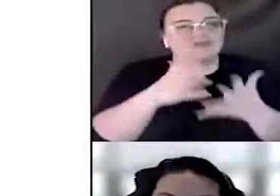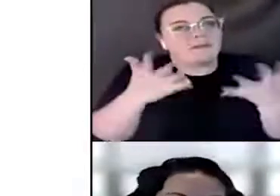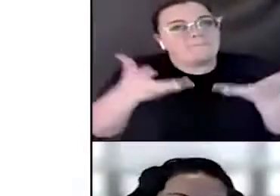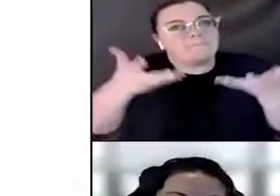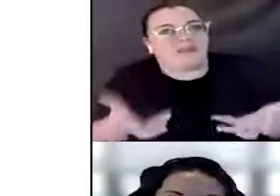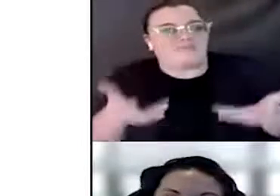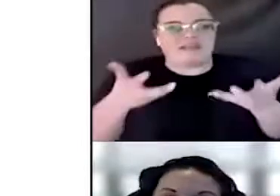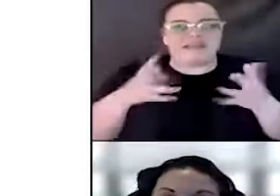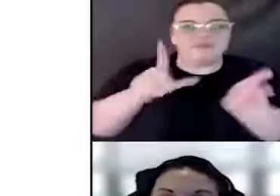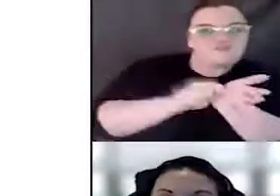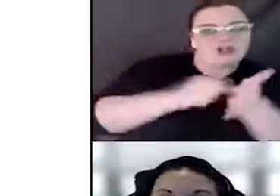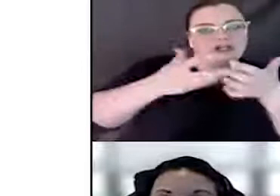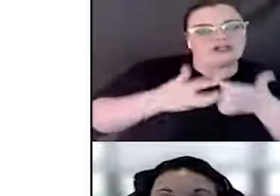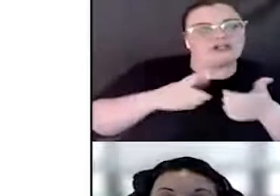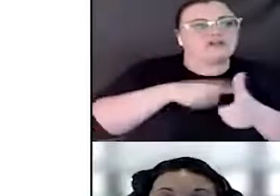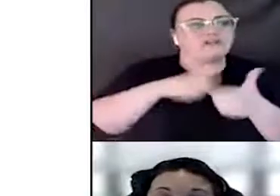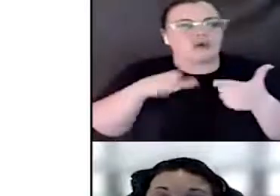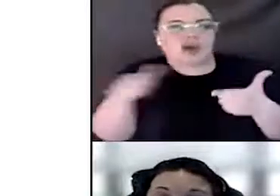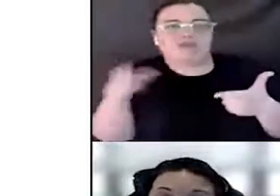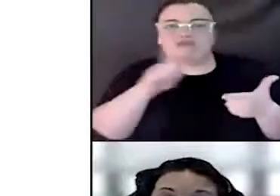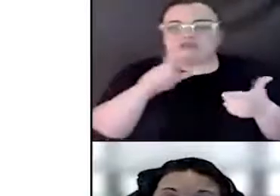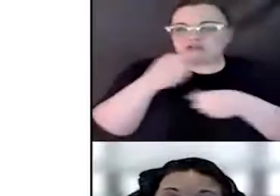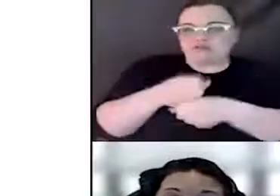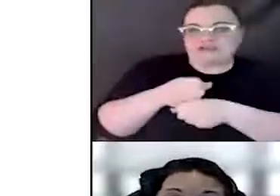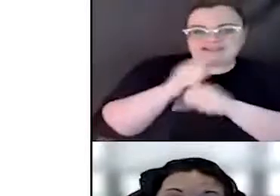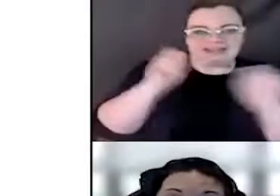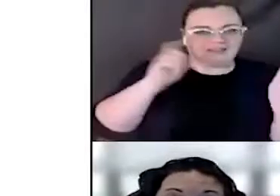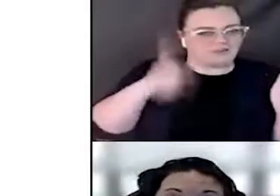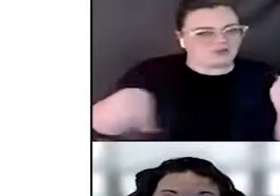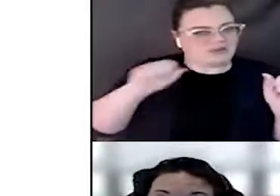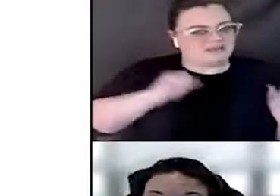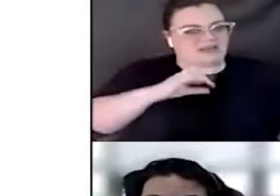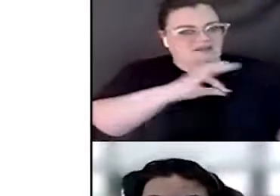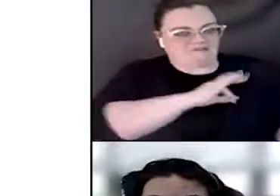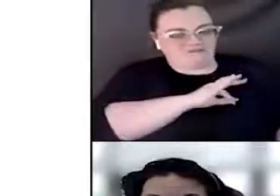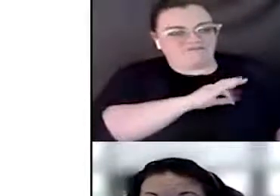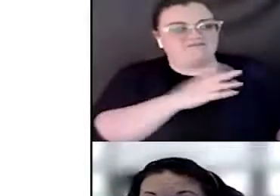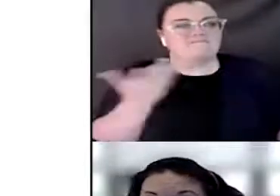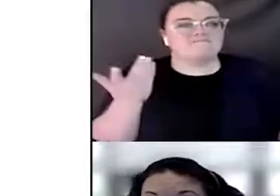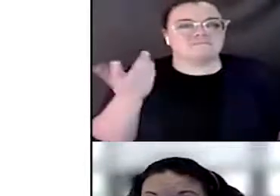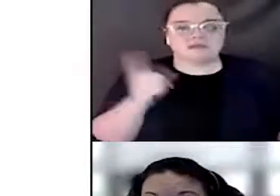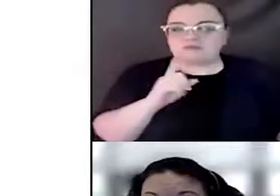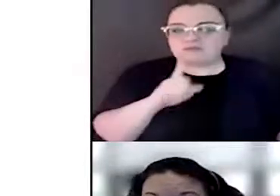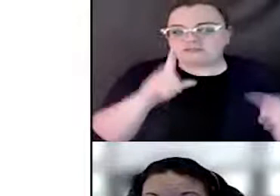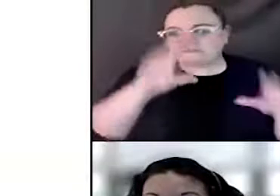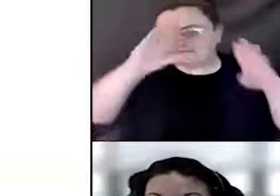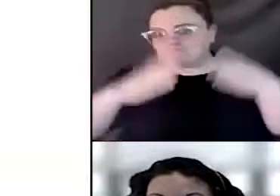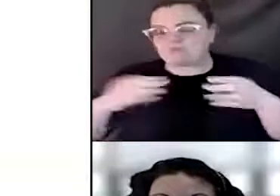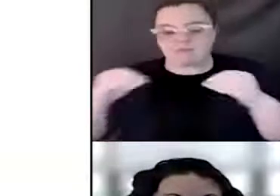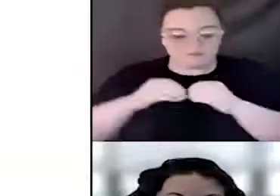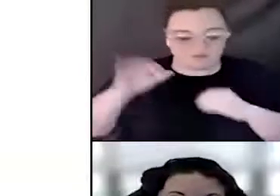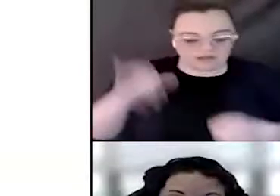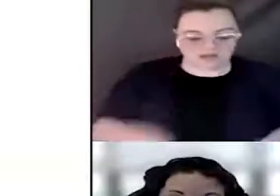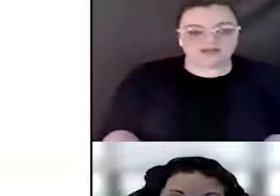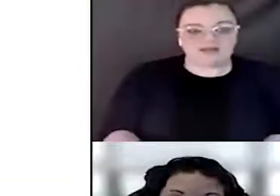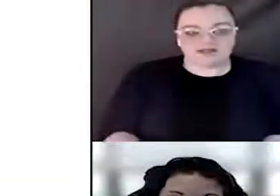and getting those strapped down. Creating safety for staff is, you know, moving more towards that. It's been a great